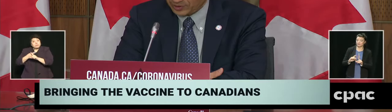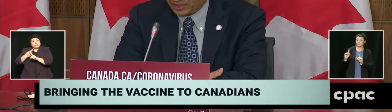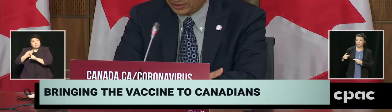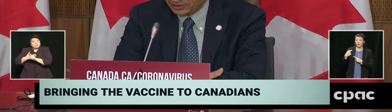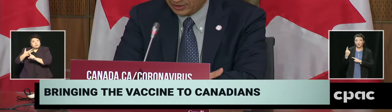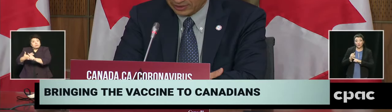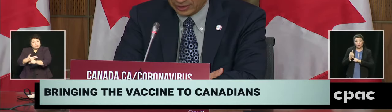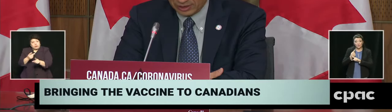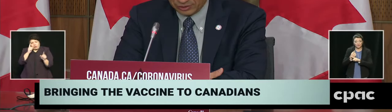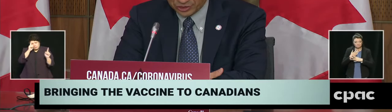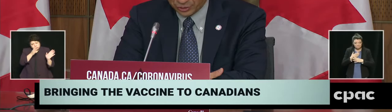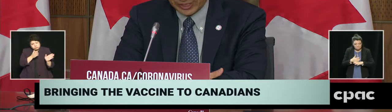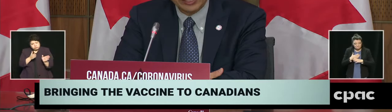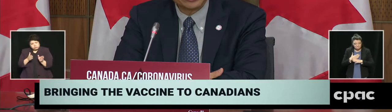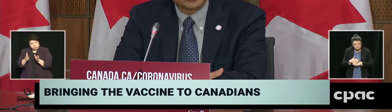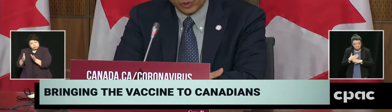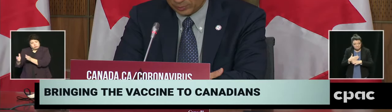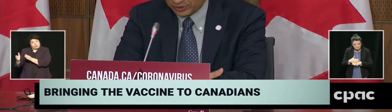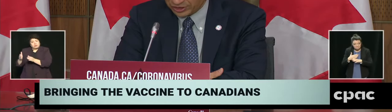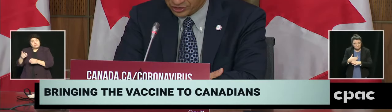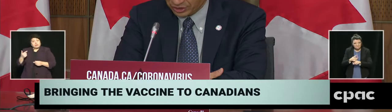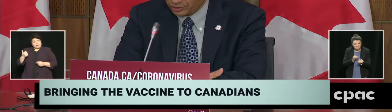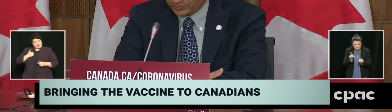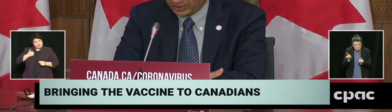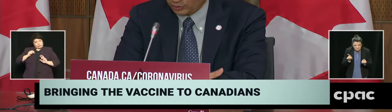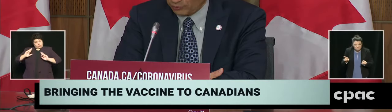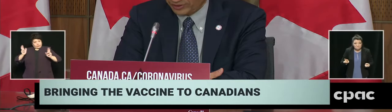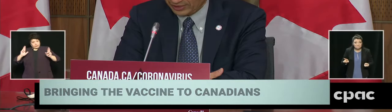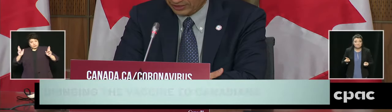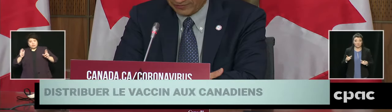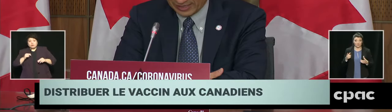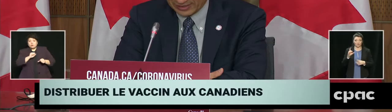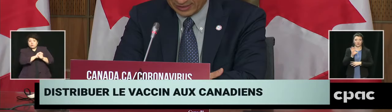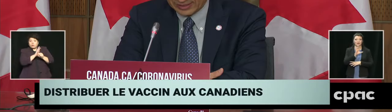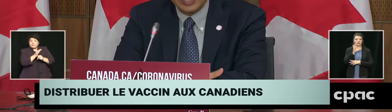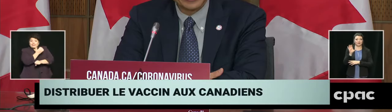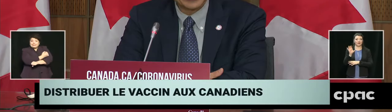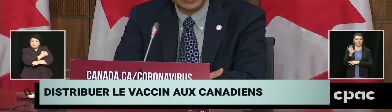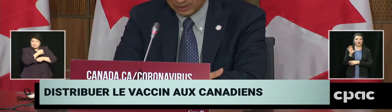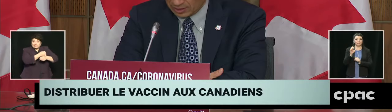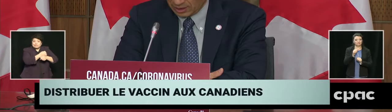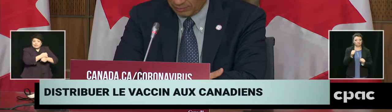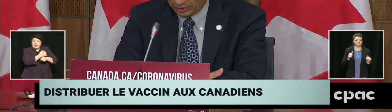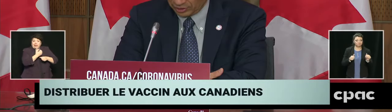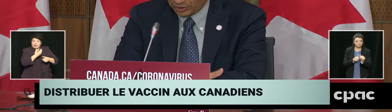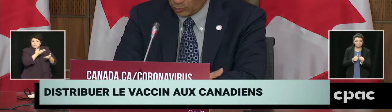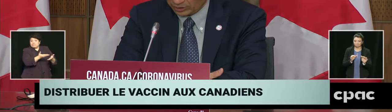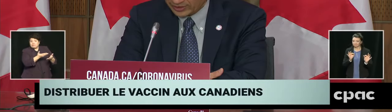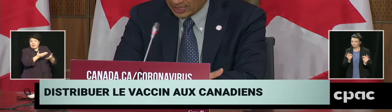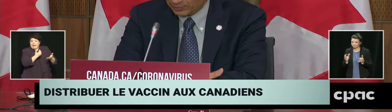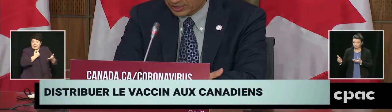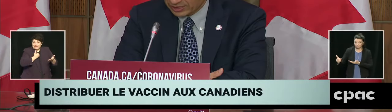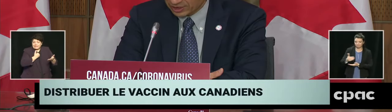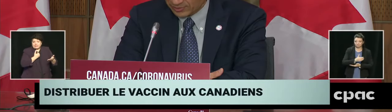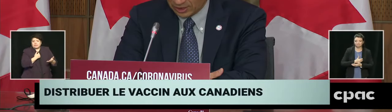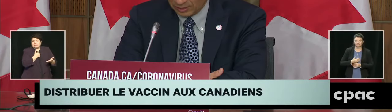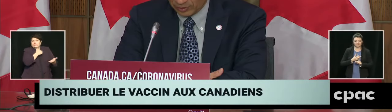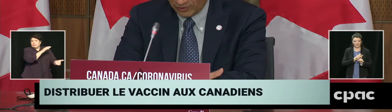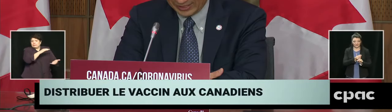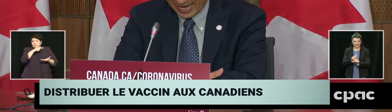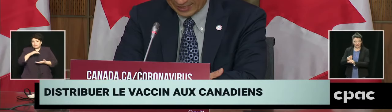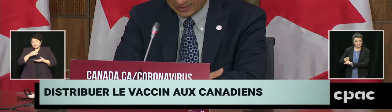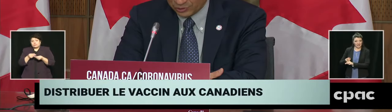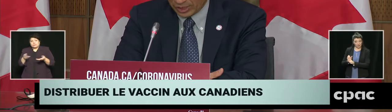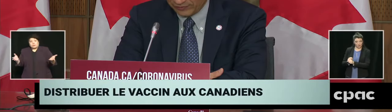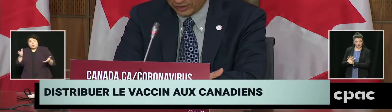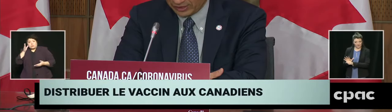place behind the scenes to ensure Canada is well positioned to obtain COVID-19 vaccines and, building on our well-established systems,